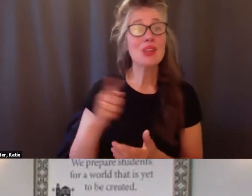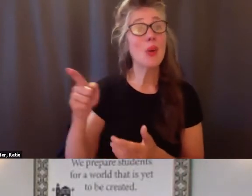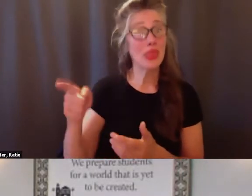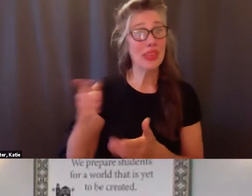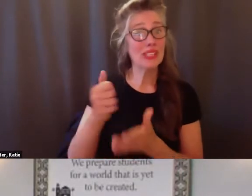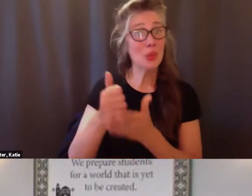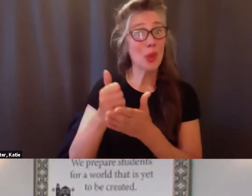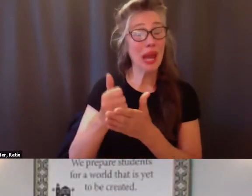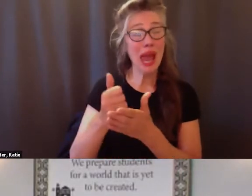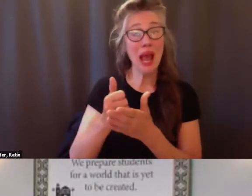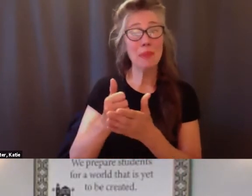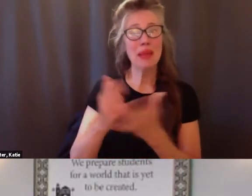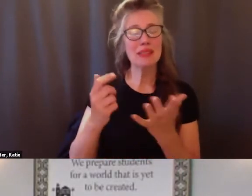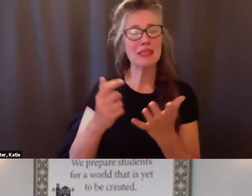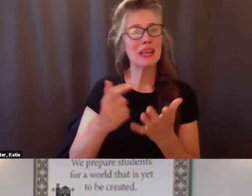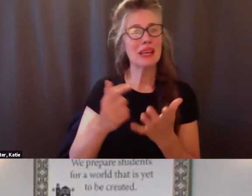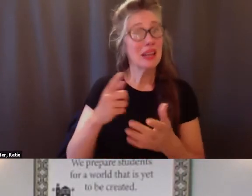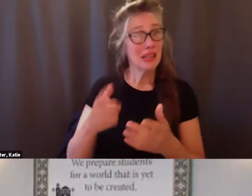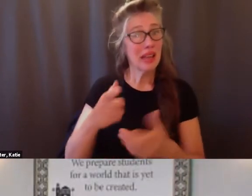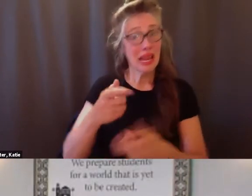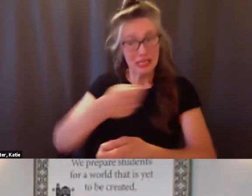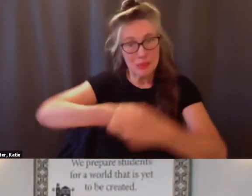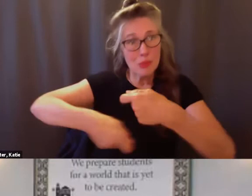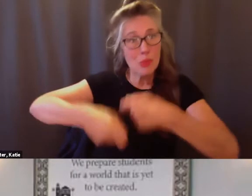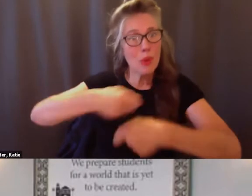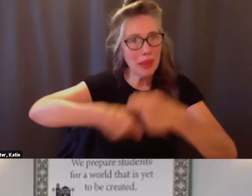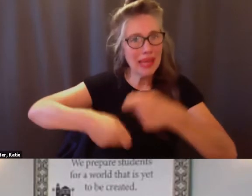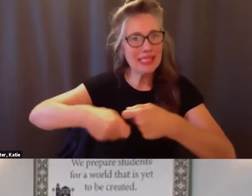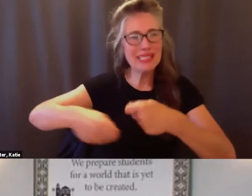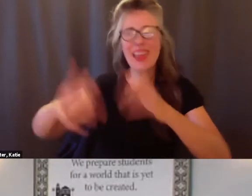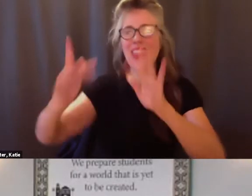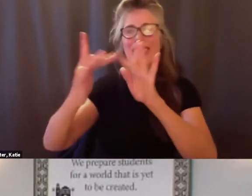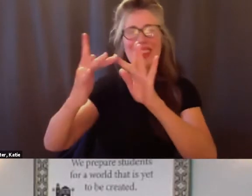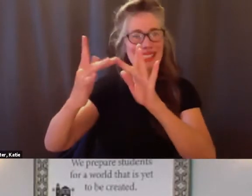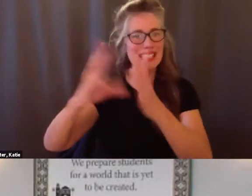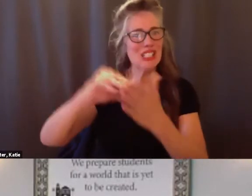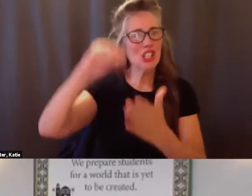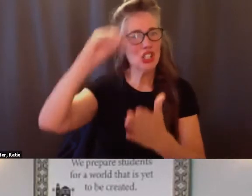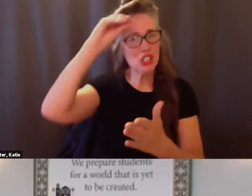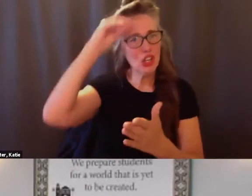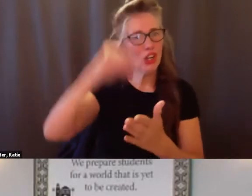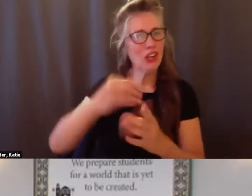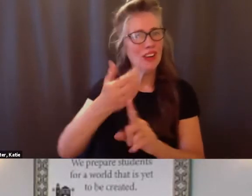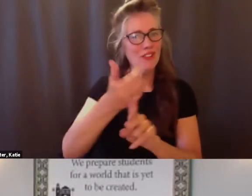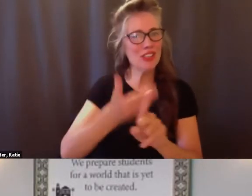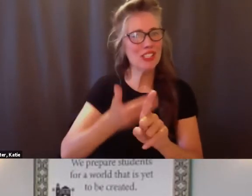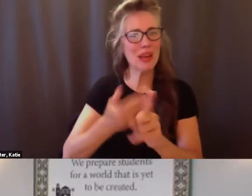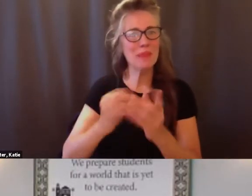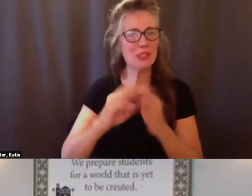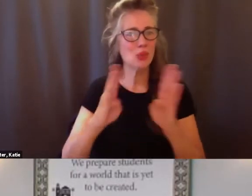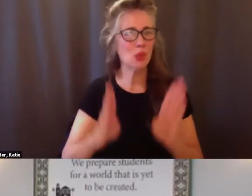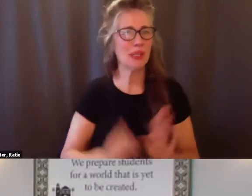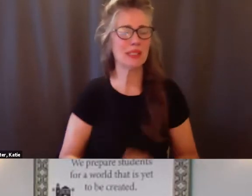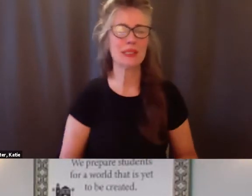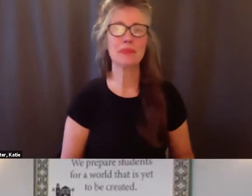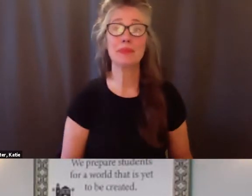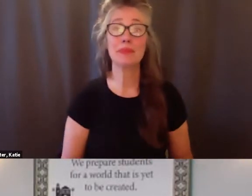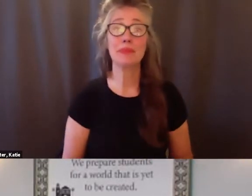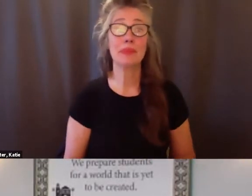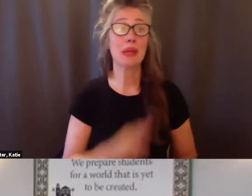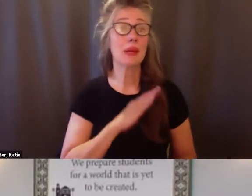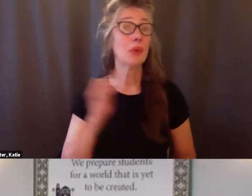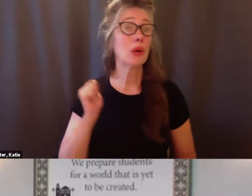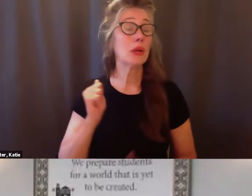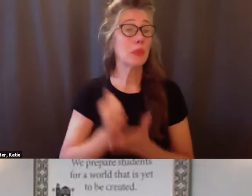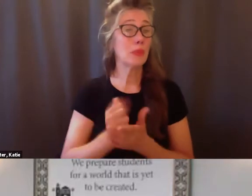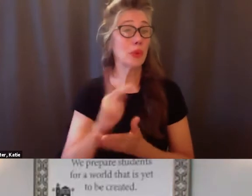of distance learning for some students. that is correct. Okay, great. Thank you. So board members, I wonder if I may have a motion to approve item number